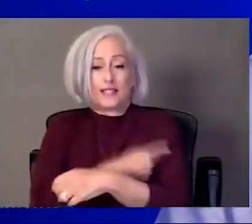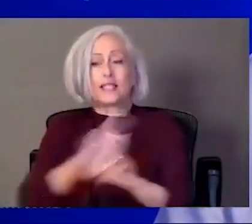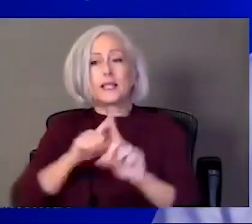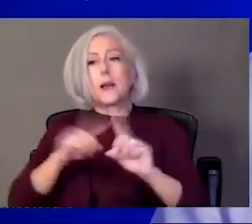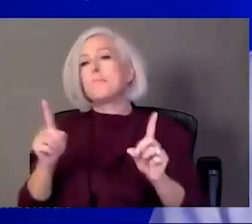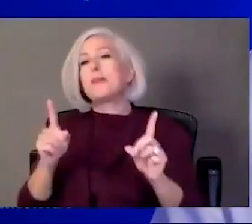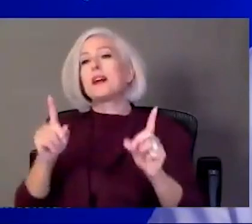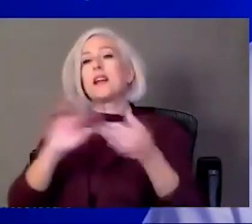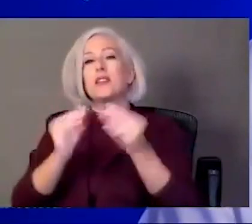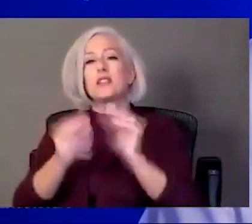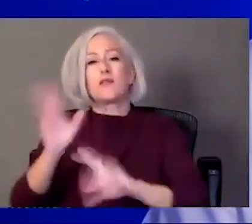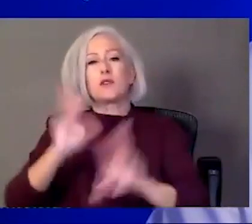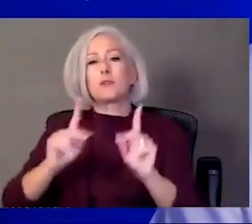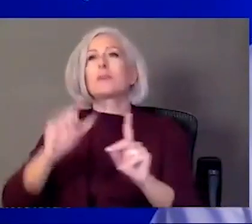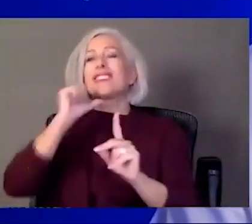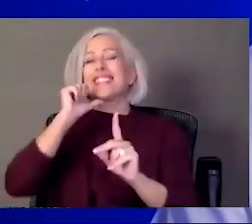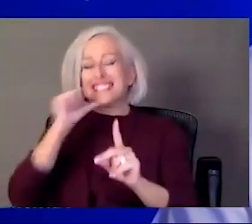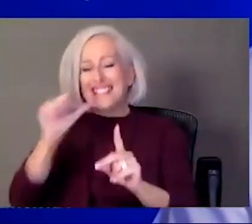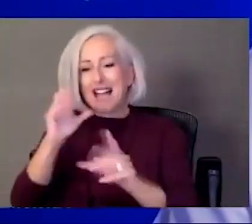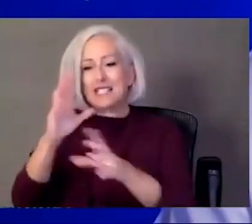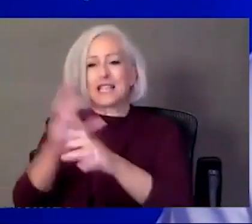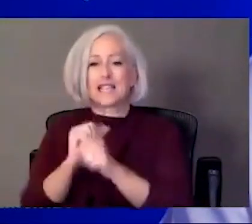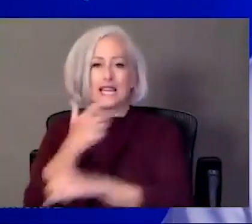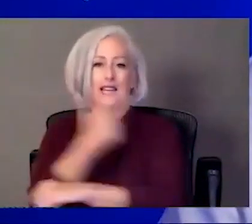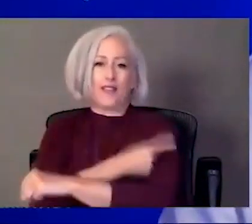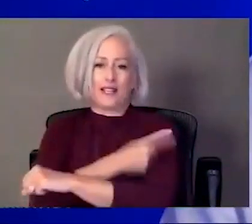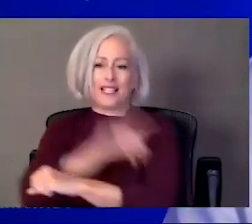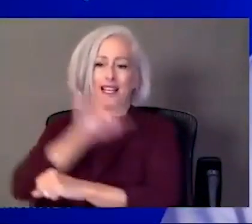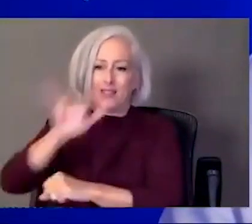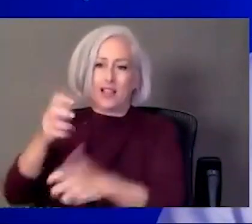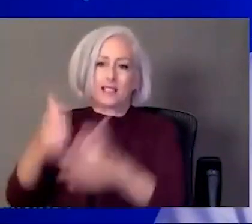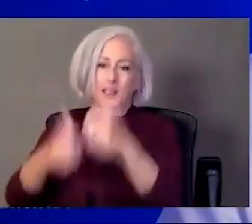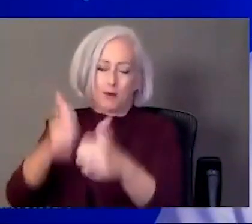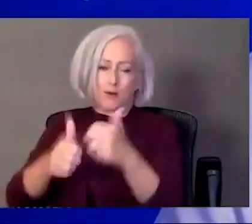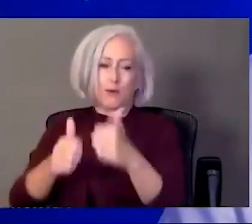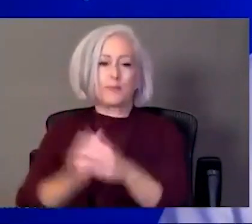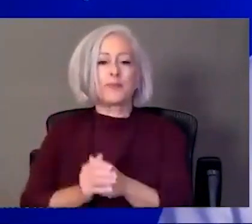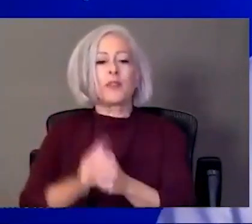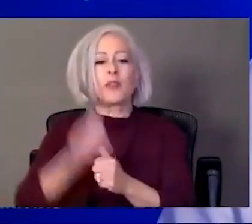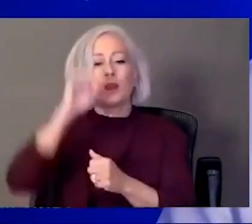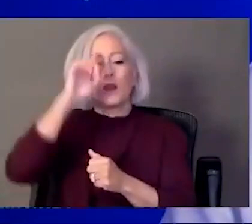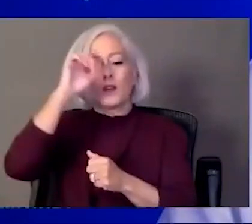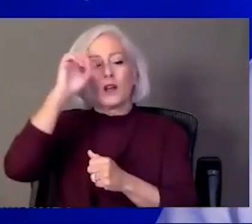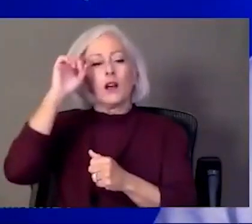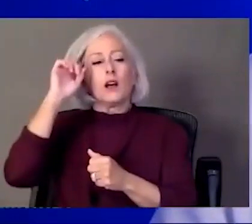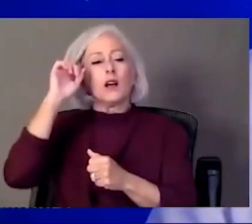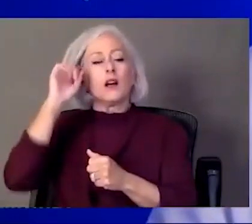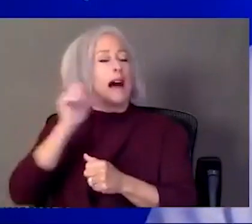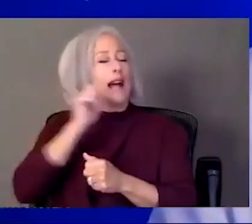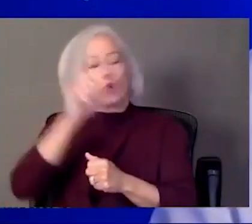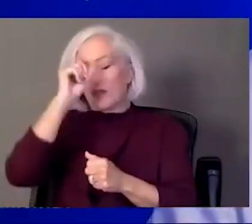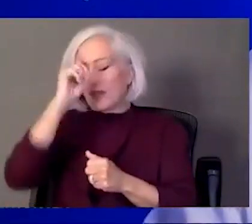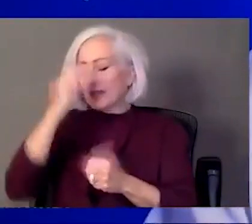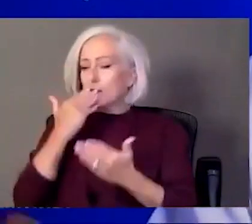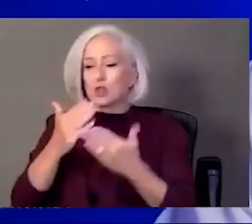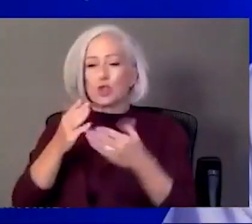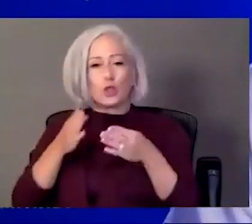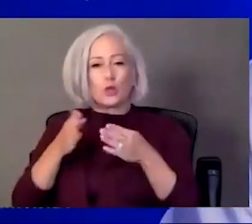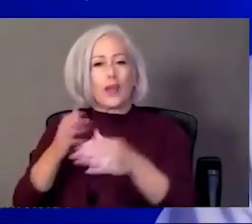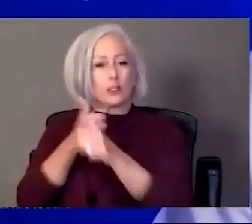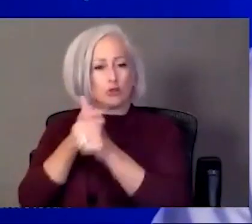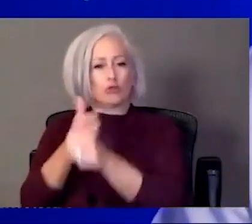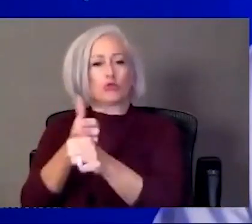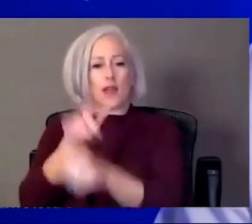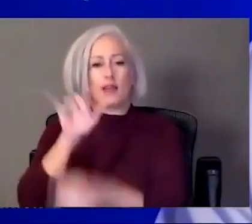getting vaccinated. But again, I don't believe that there is really any good way to track that. And I was just talking with